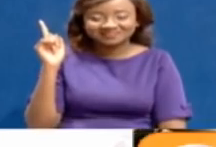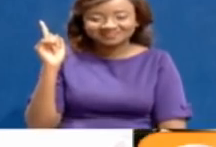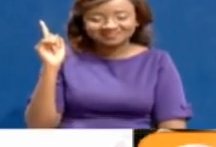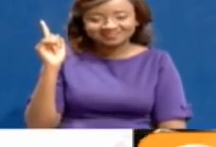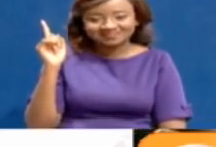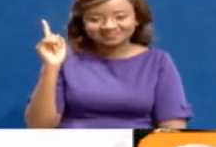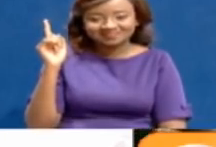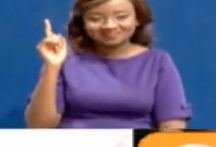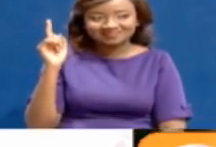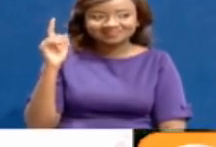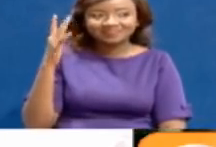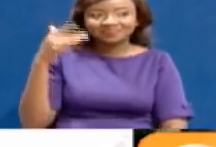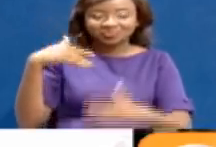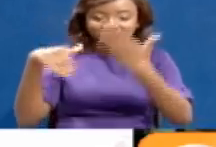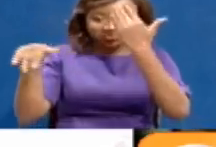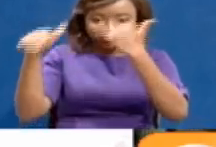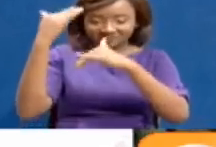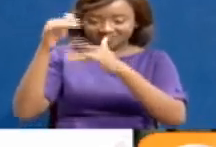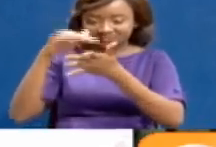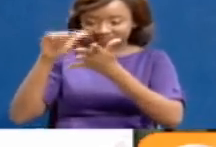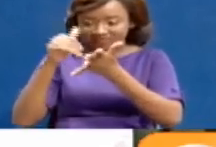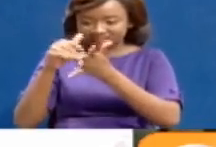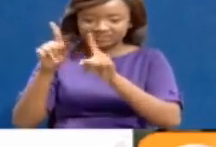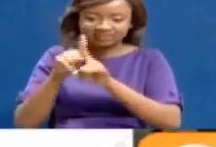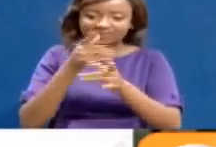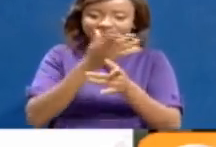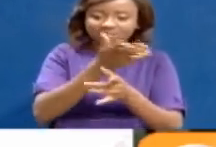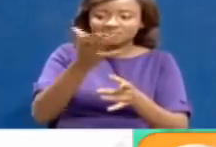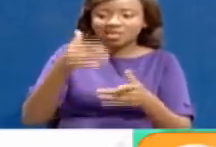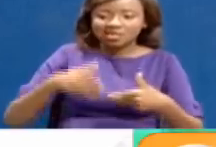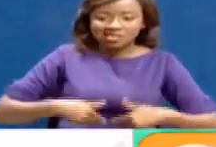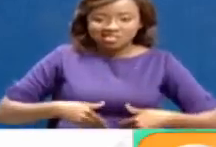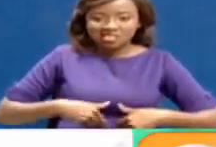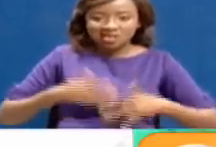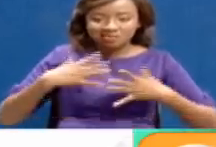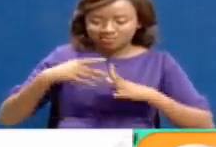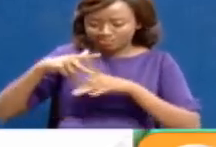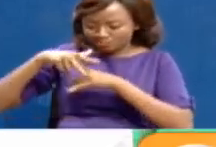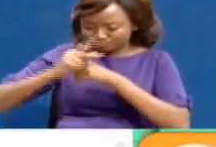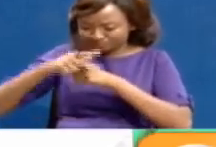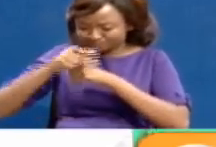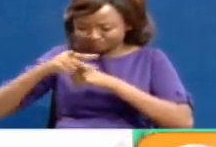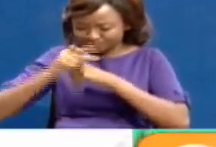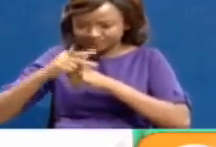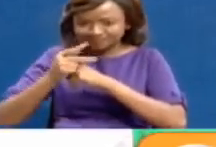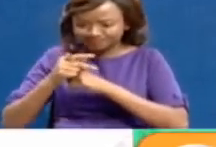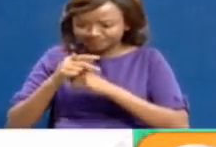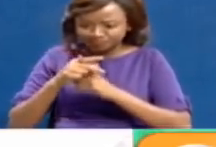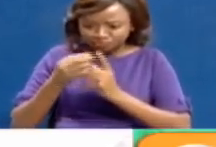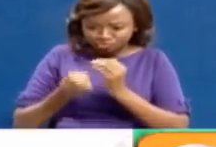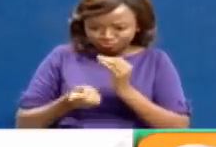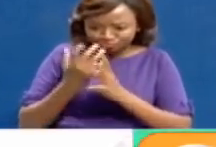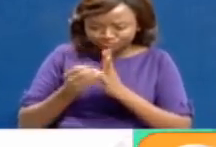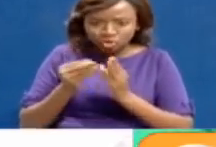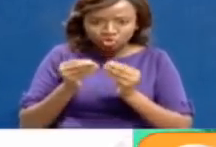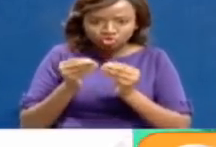But in university research centers and private workshops across the country, young engineers are racking their brains to come up with local